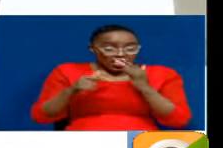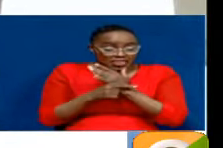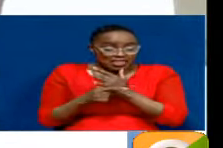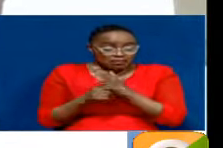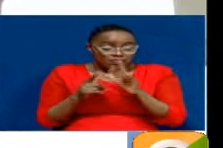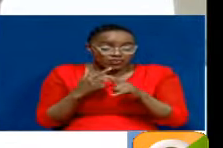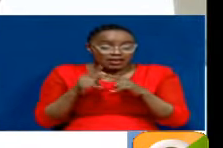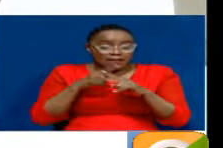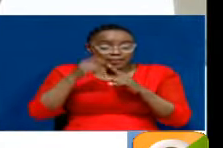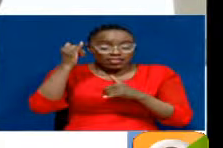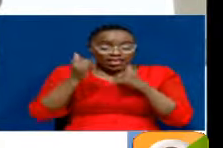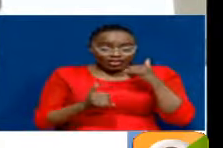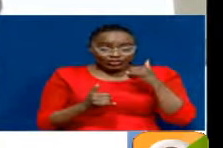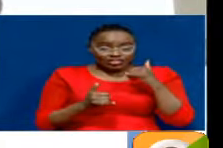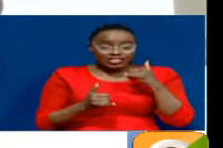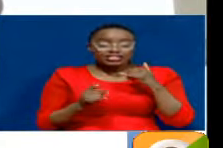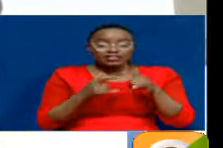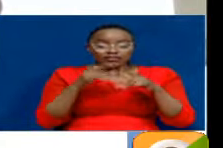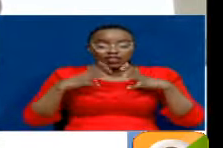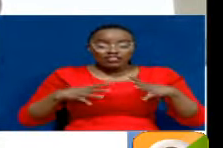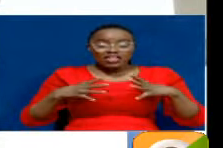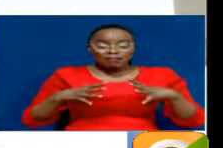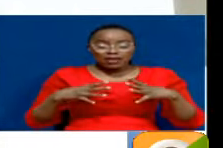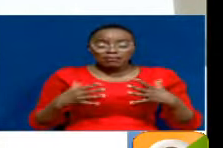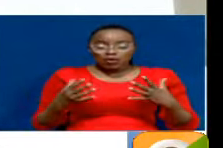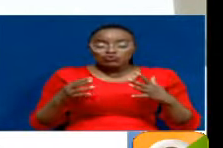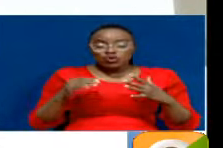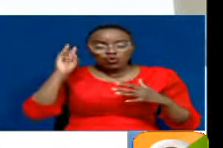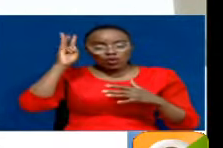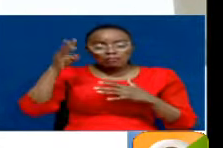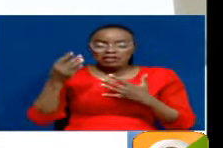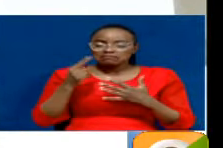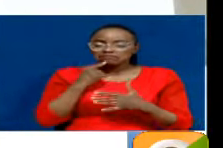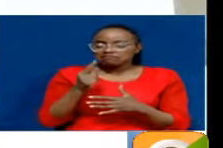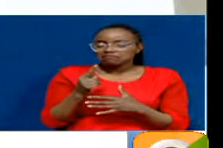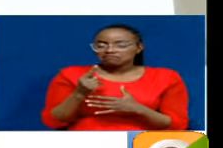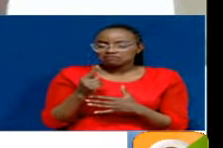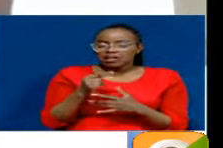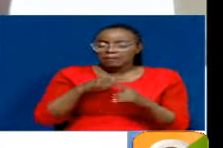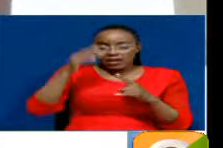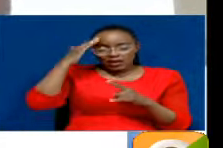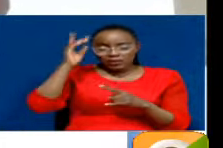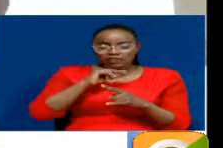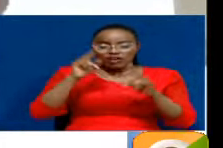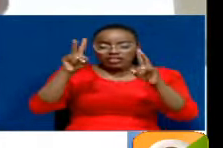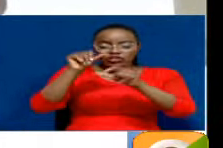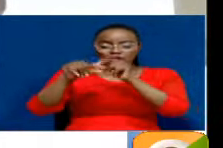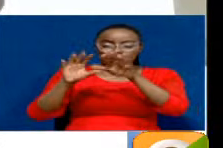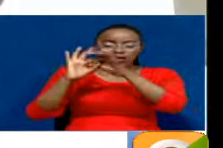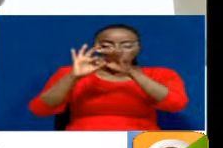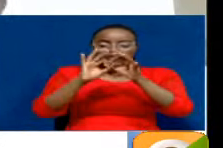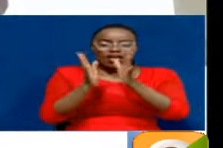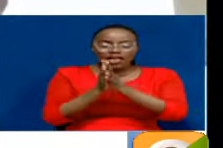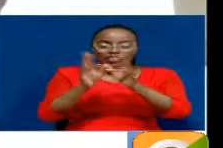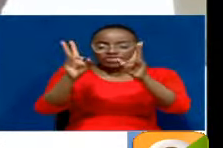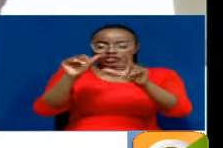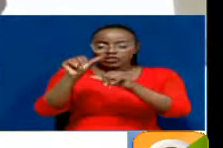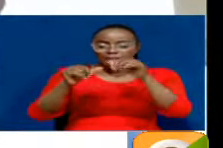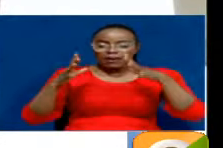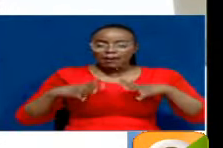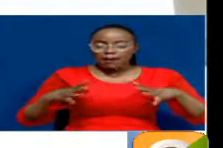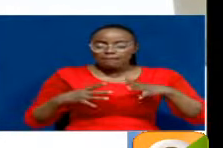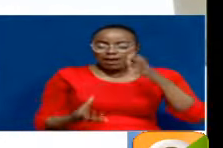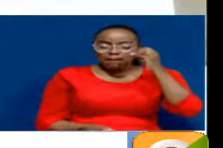end of the day, people will be vindicated. What I know is that the issue of coalitions and the issue of